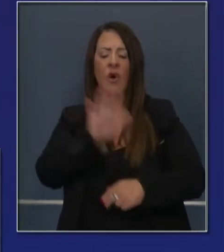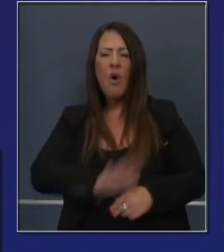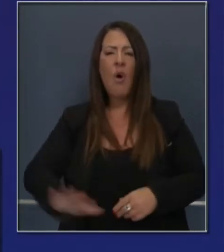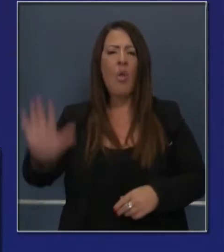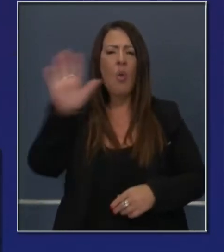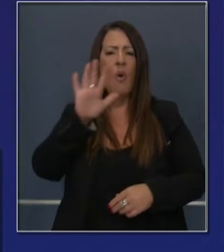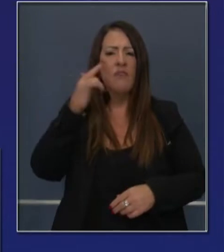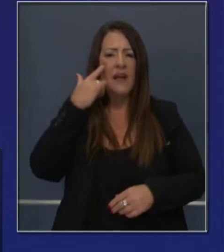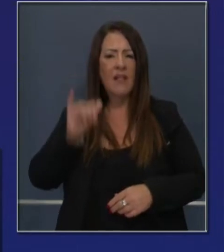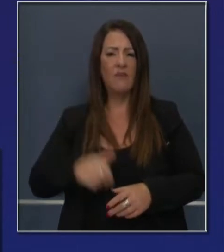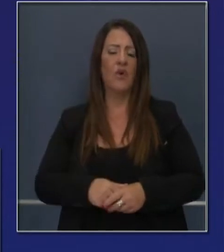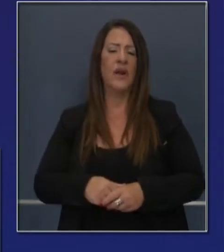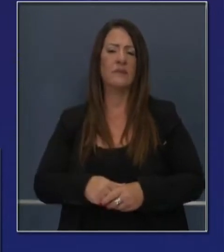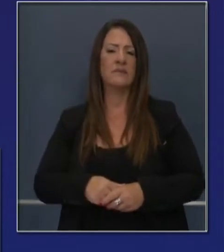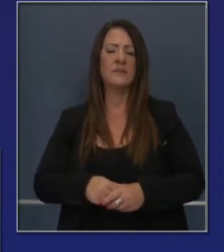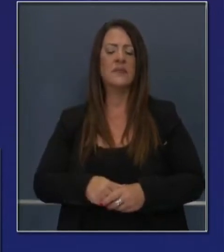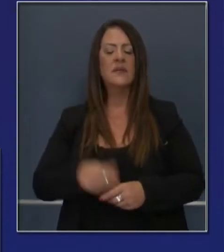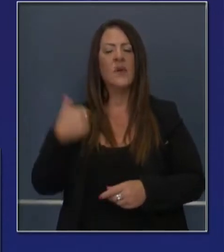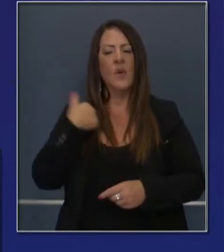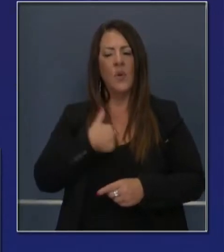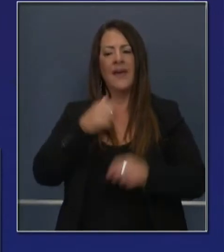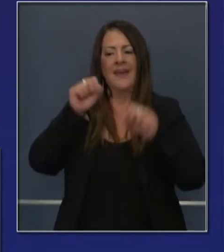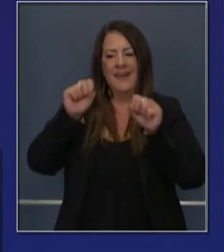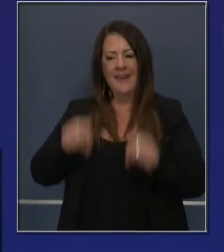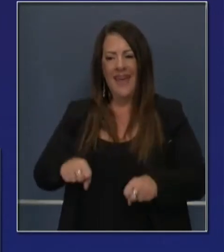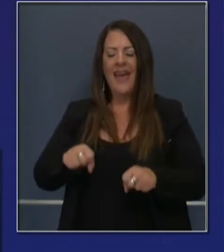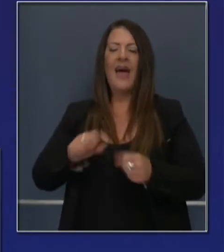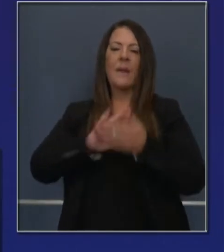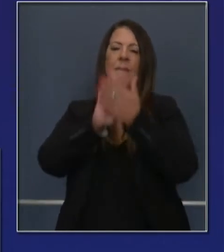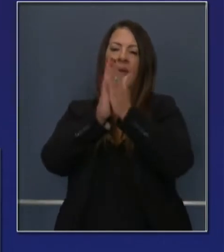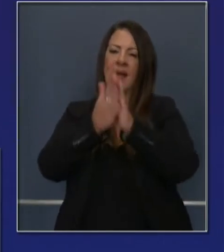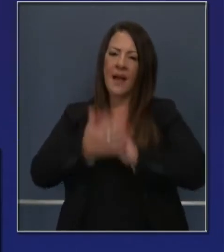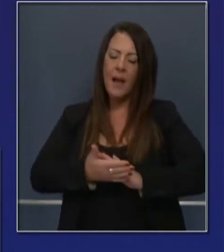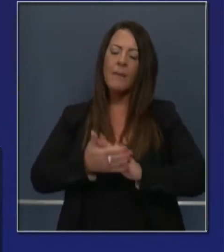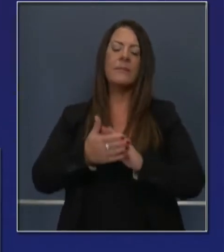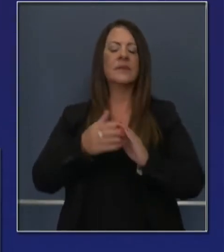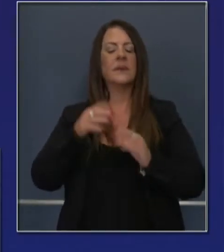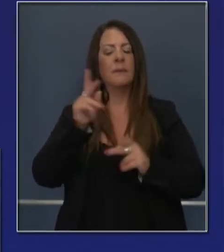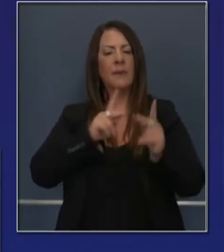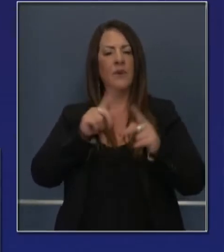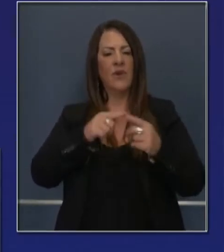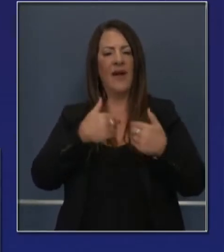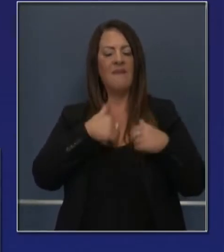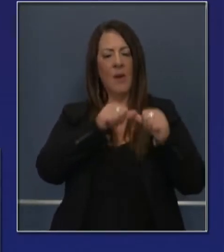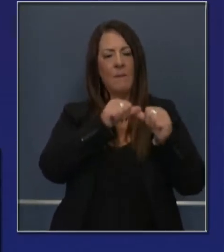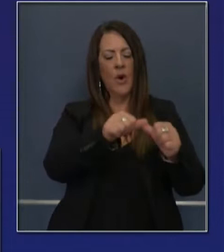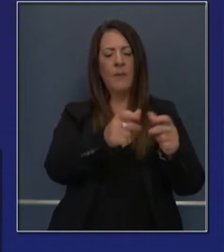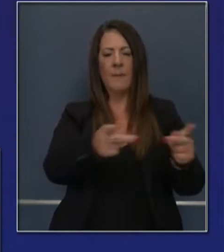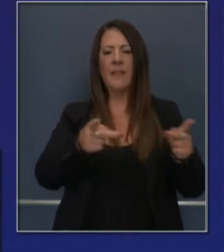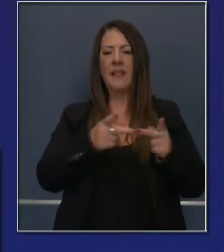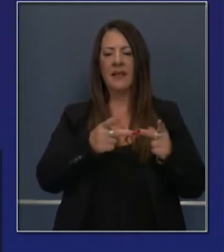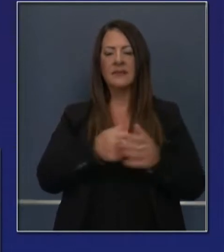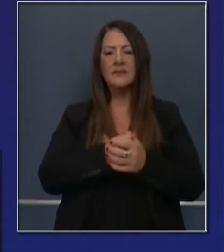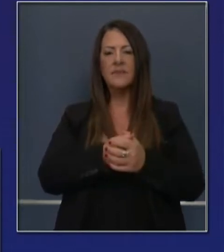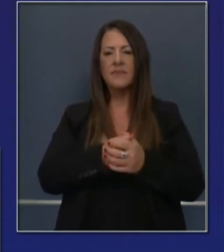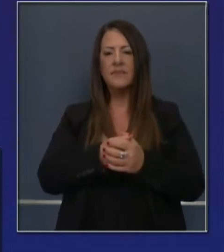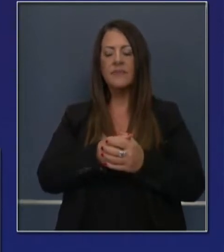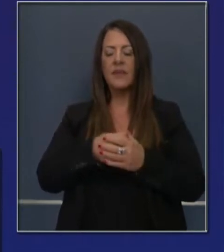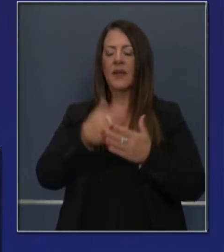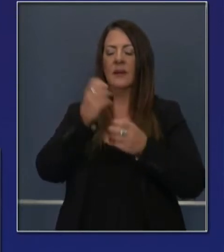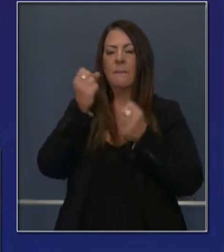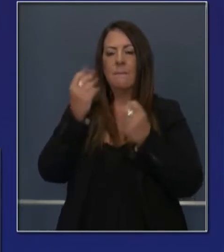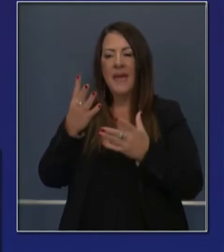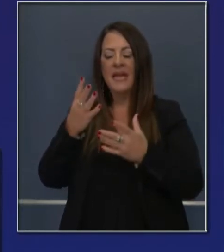so we can convert to being part of our permanent stock of support. Not all permanent supportive housing,